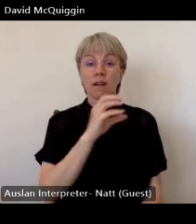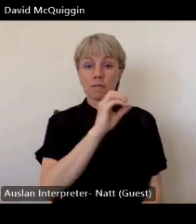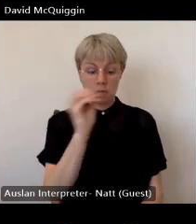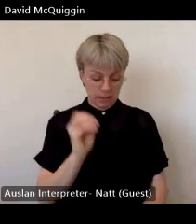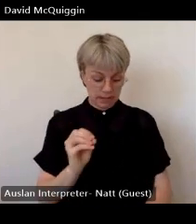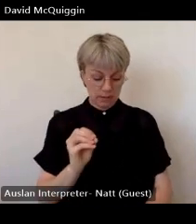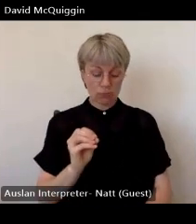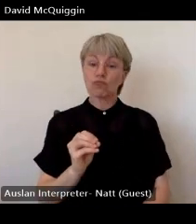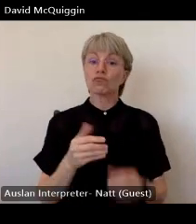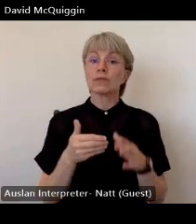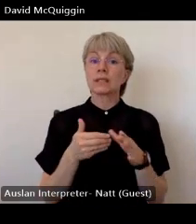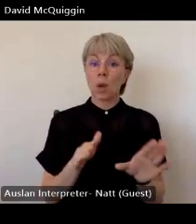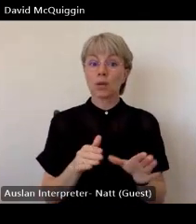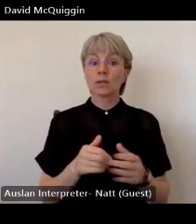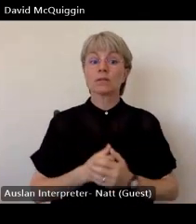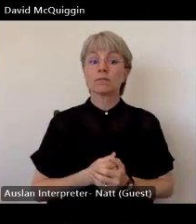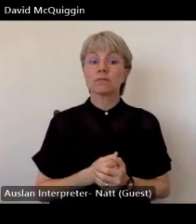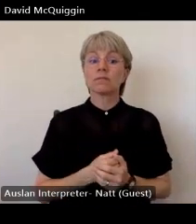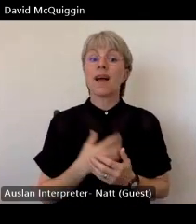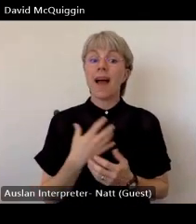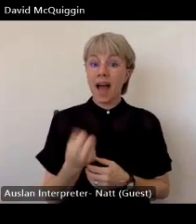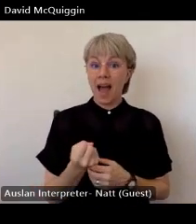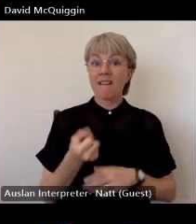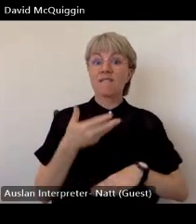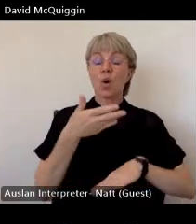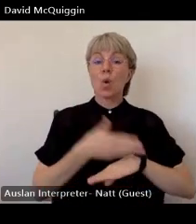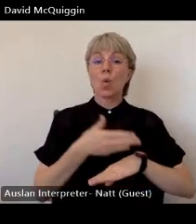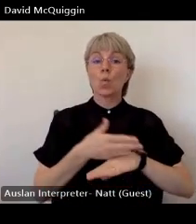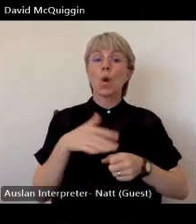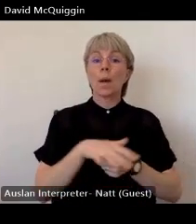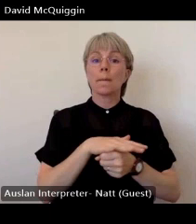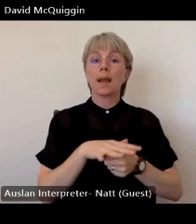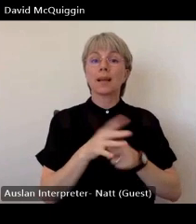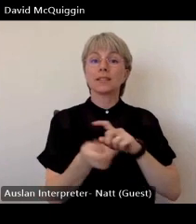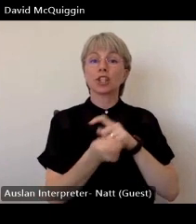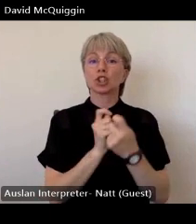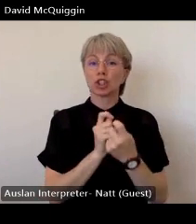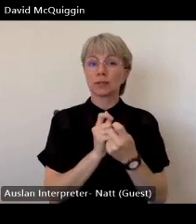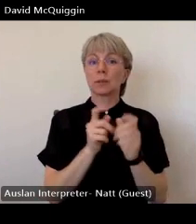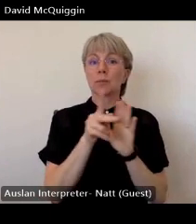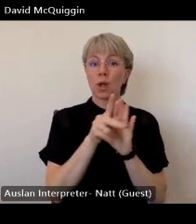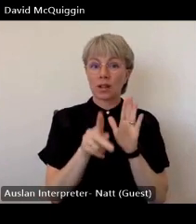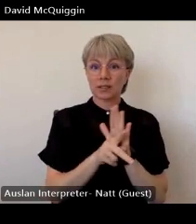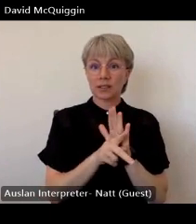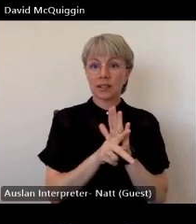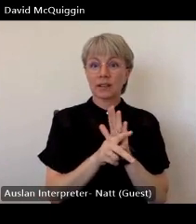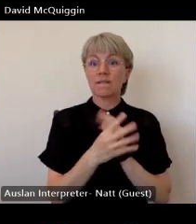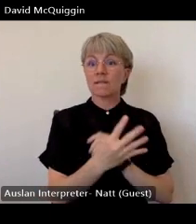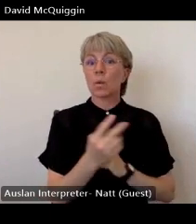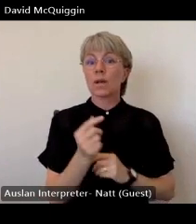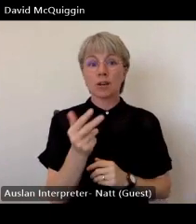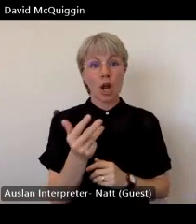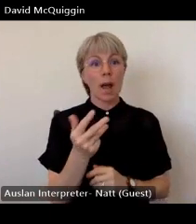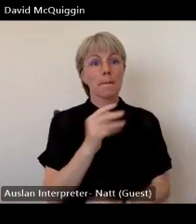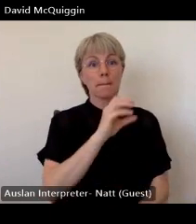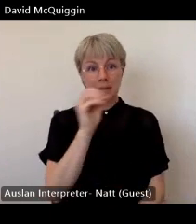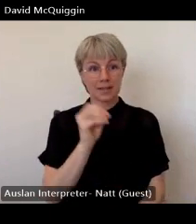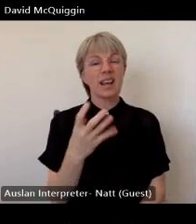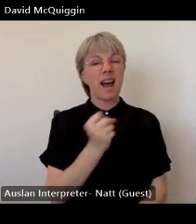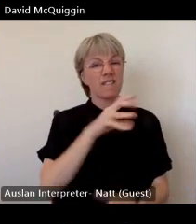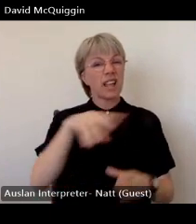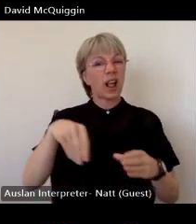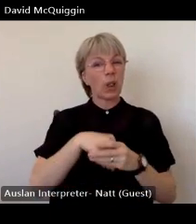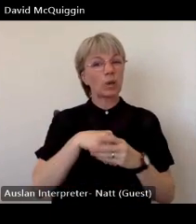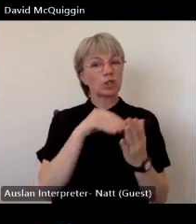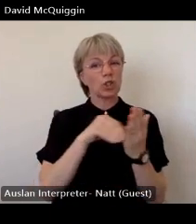respondents have a workplace adjustments policy. 49% have an inclusion officer who advises